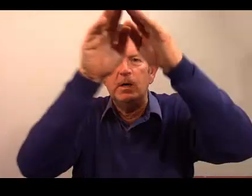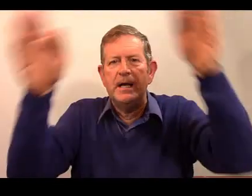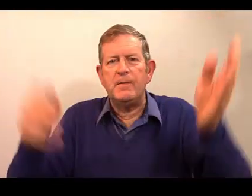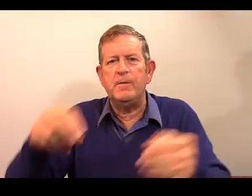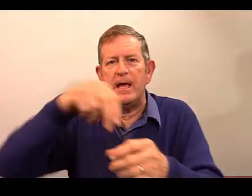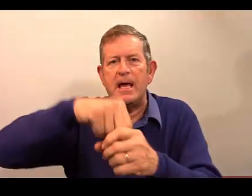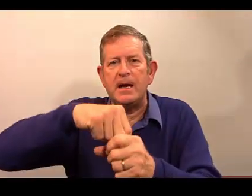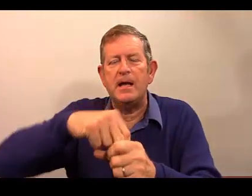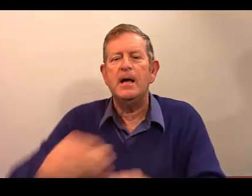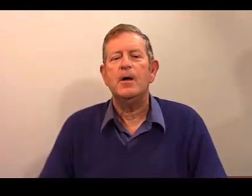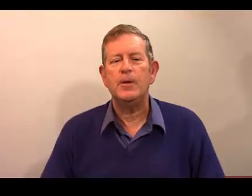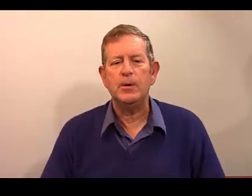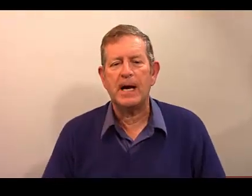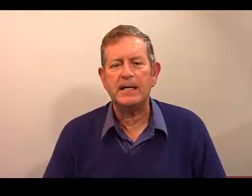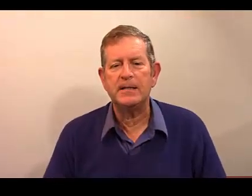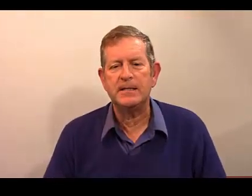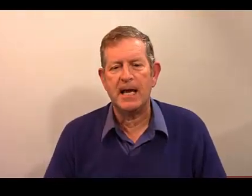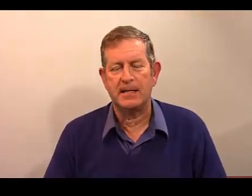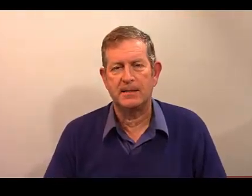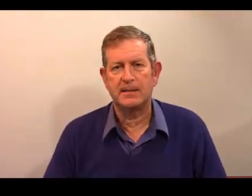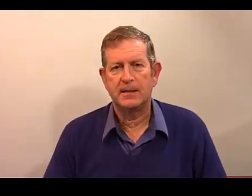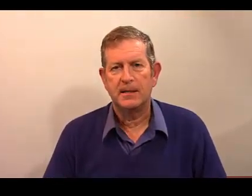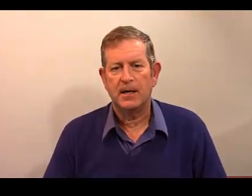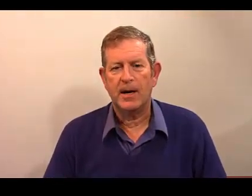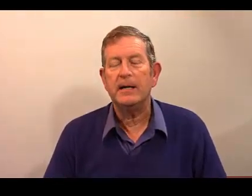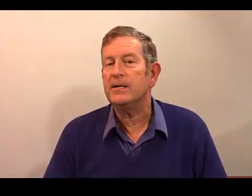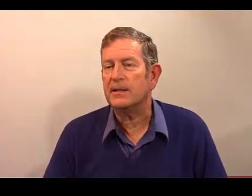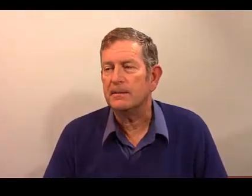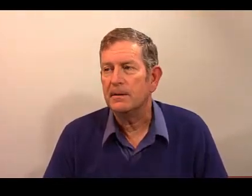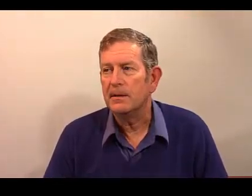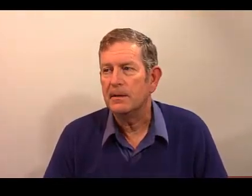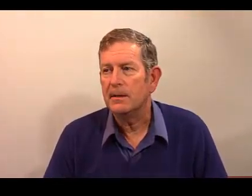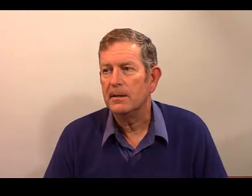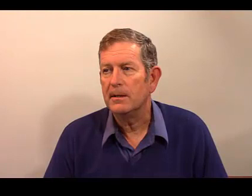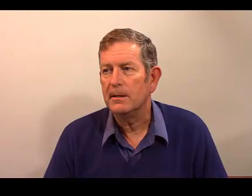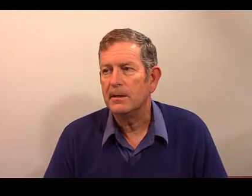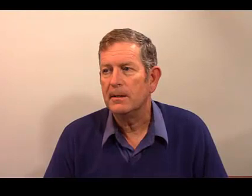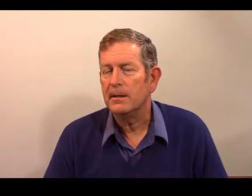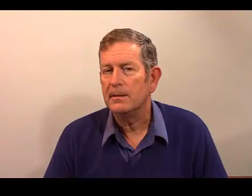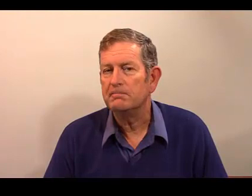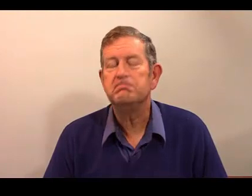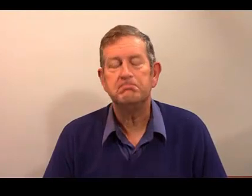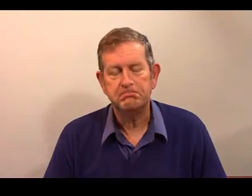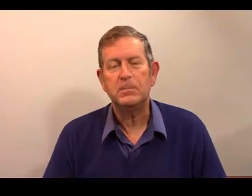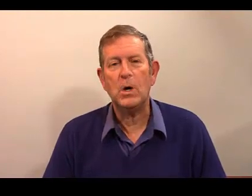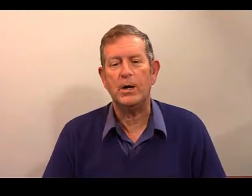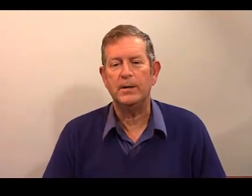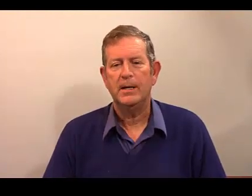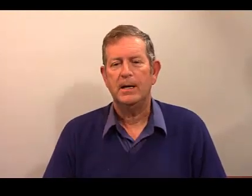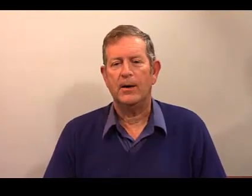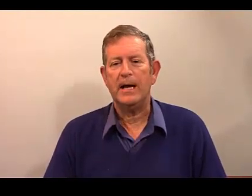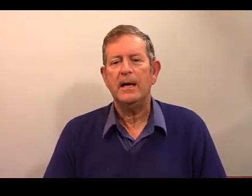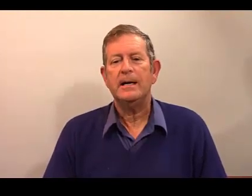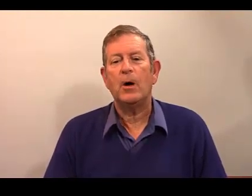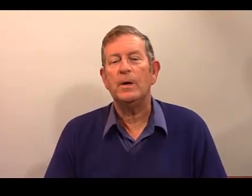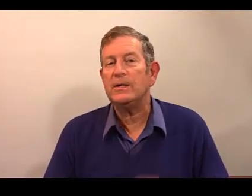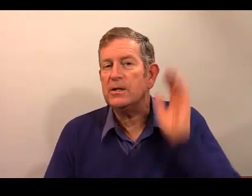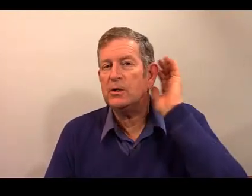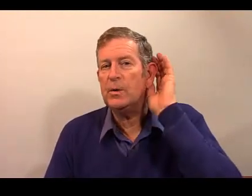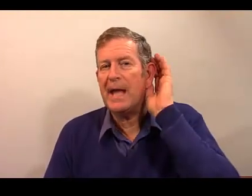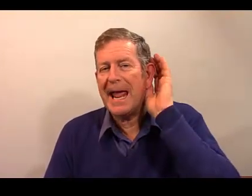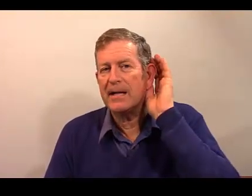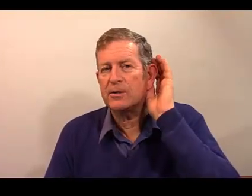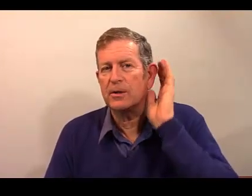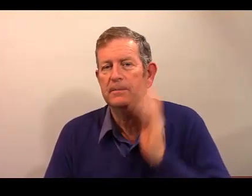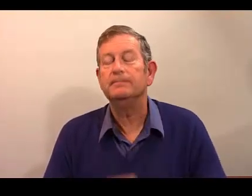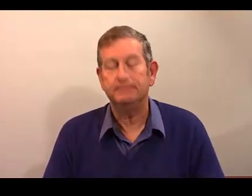Do you live in the United States? All right, listen. Do you live in the United States? Good. All right. Now